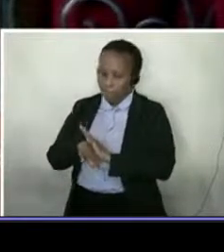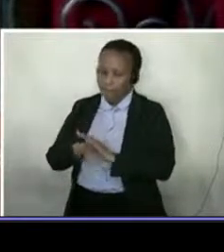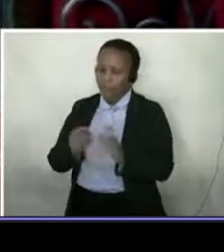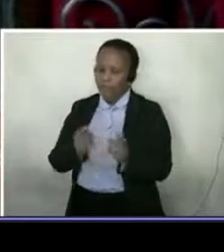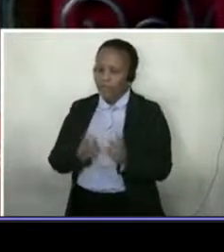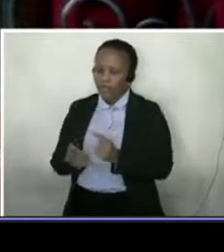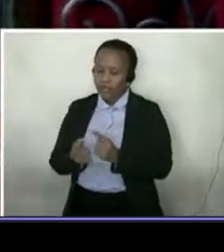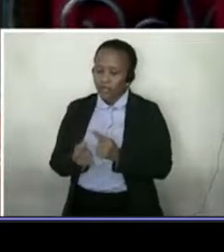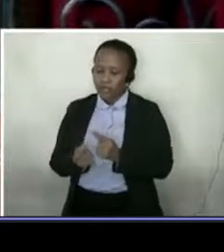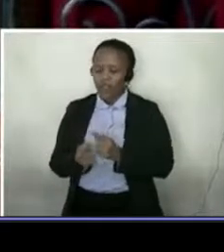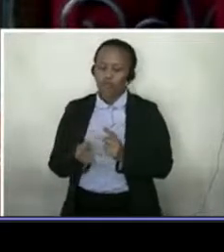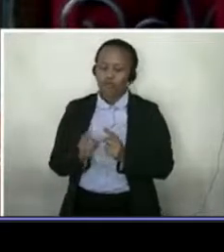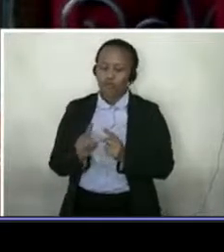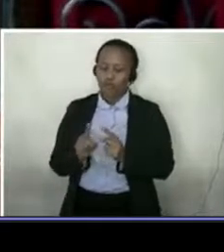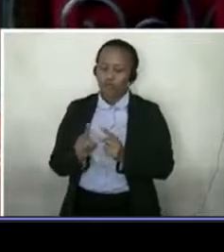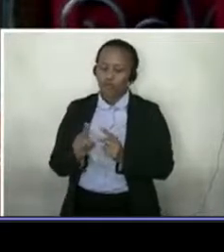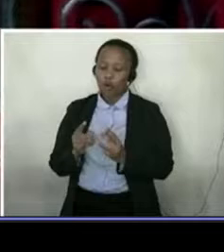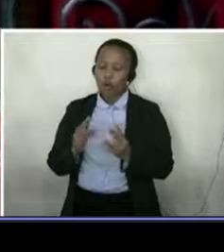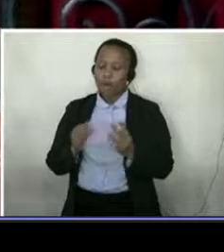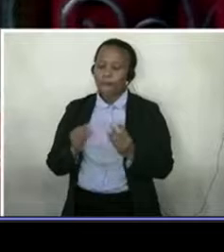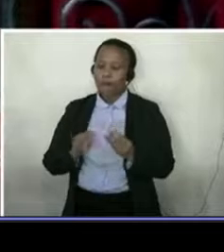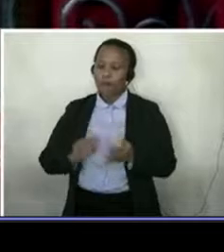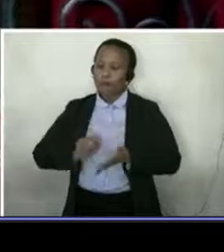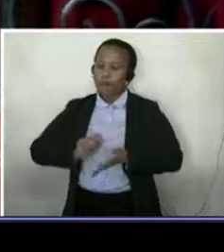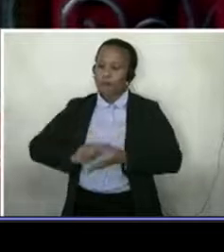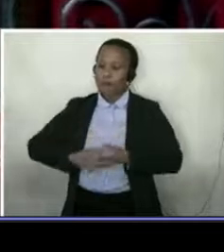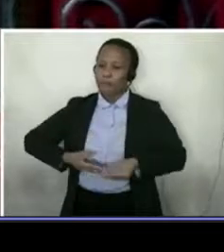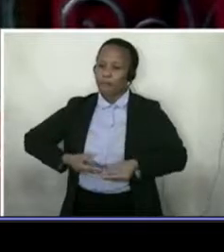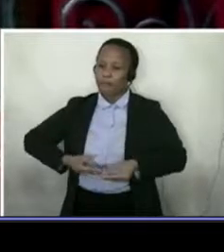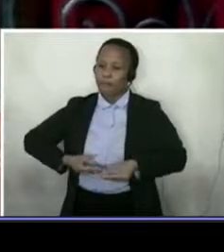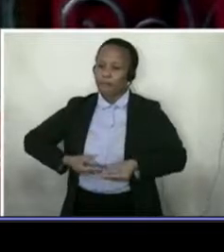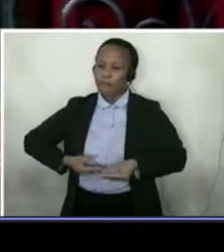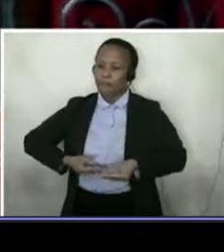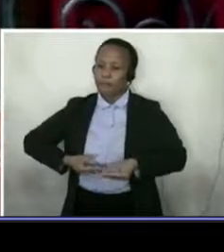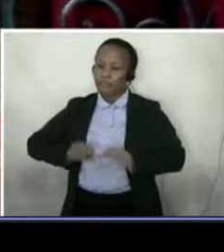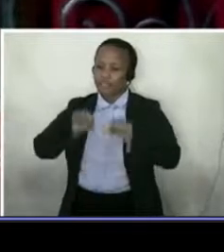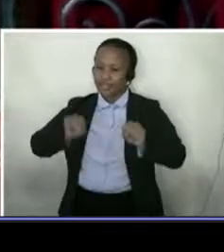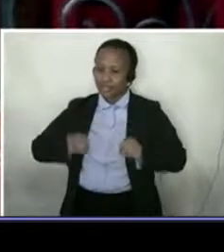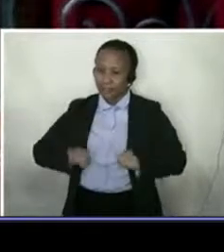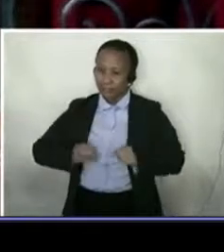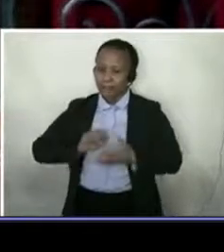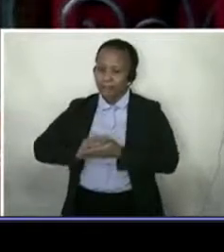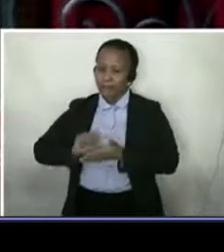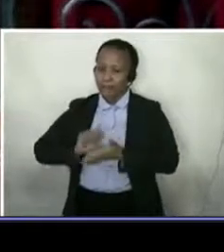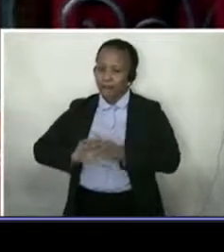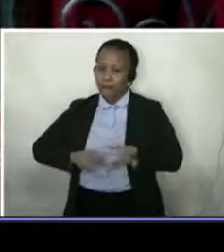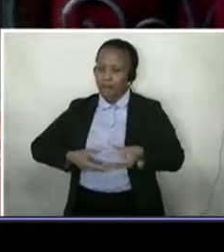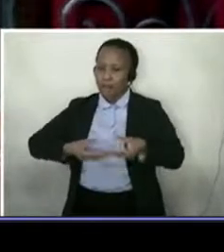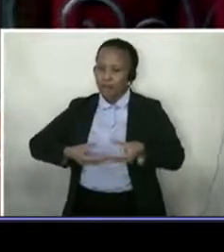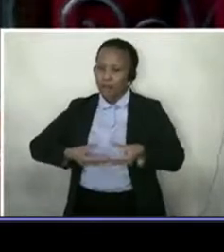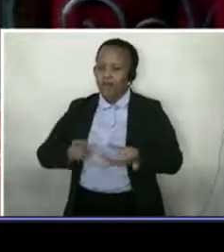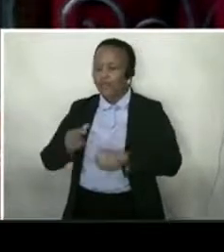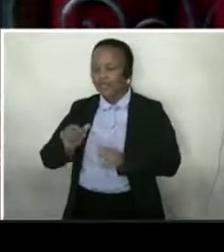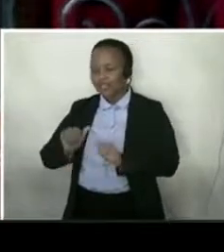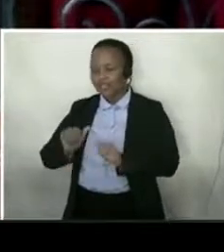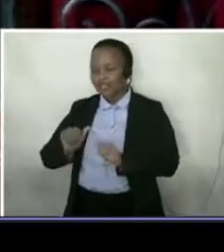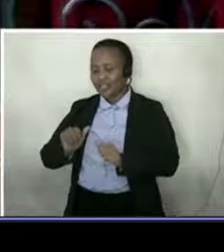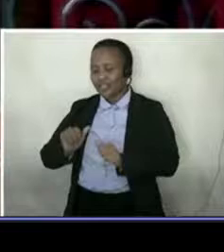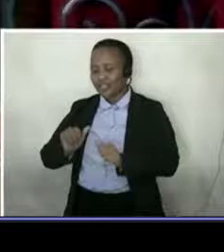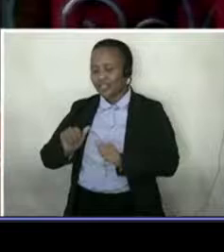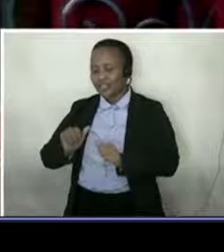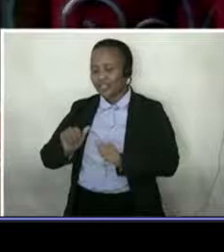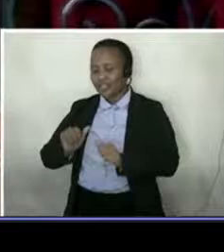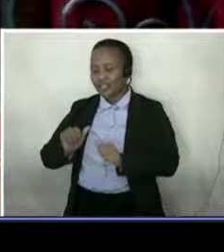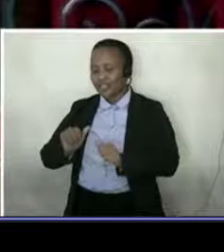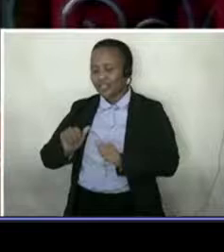the manual system to the introduction of the implementation of an electronic system called EASE.